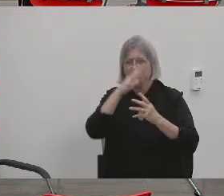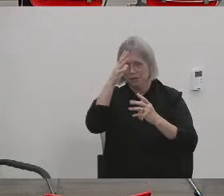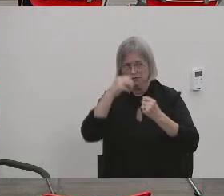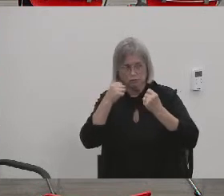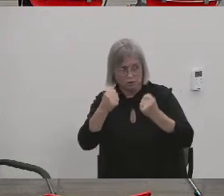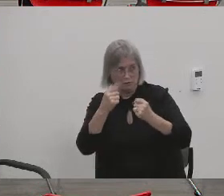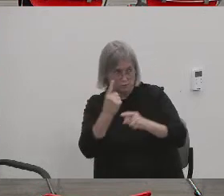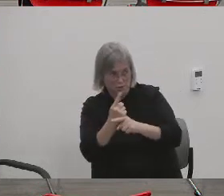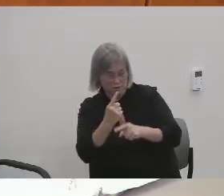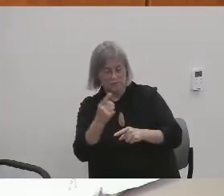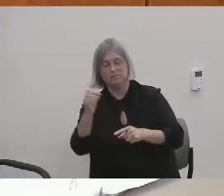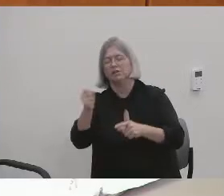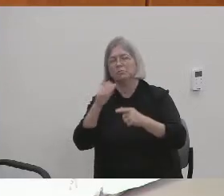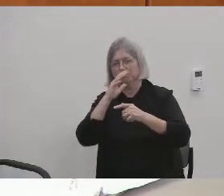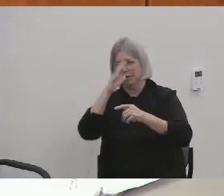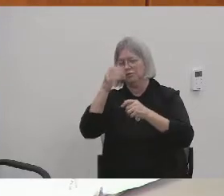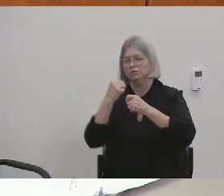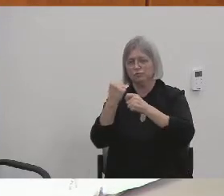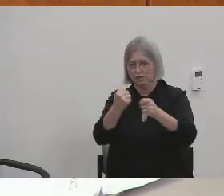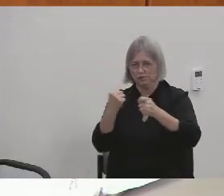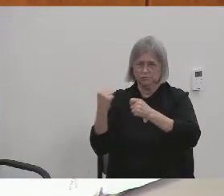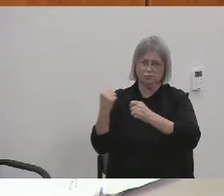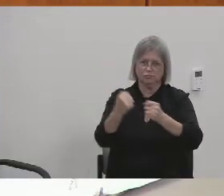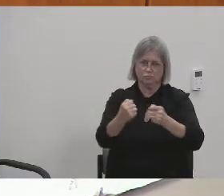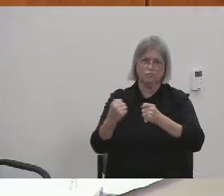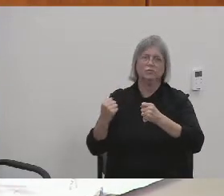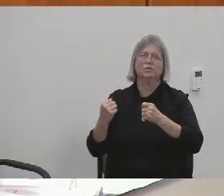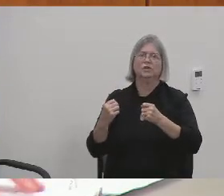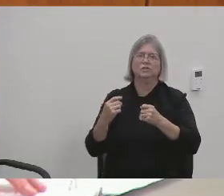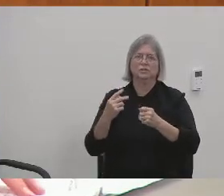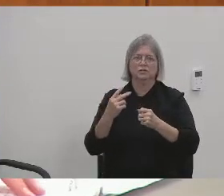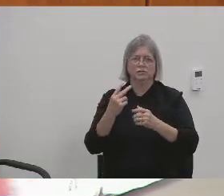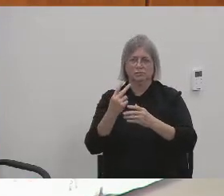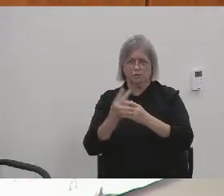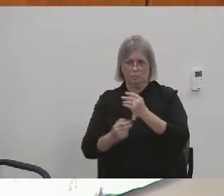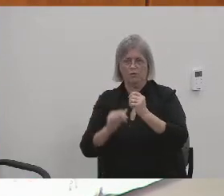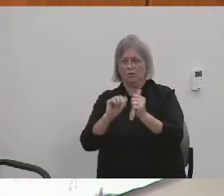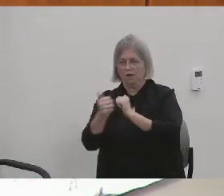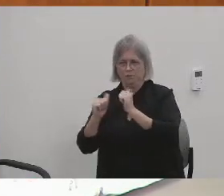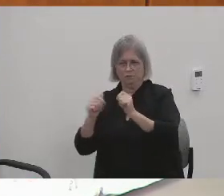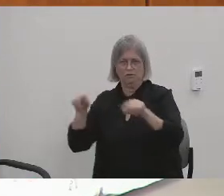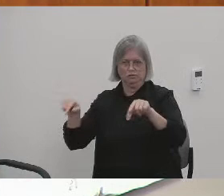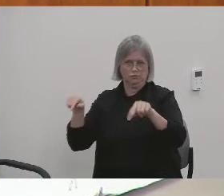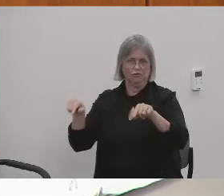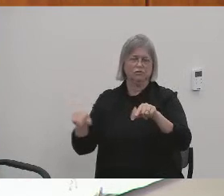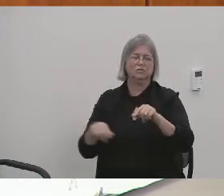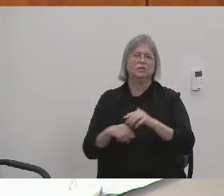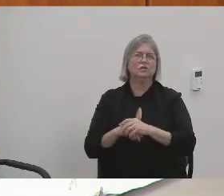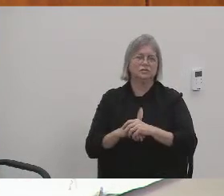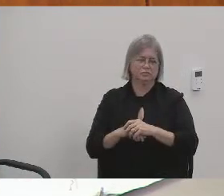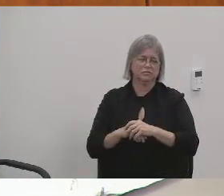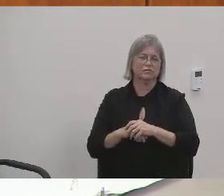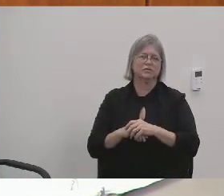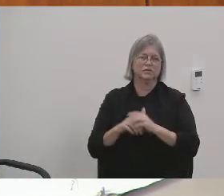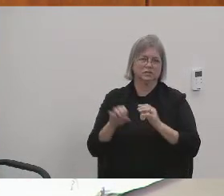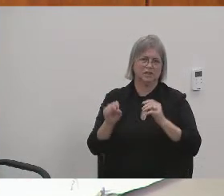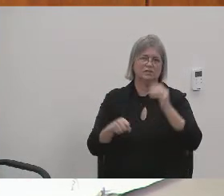Paul? Parents are driving to and from, and that would be for both competitions. So